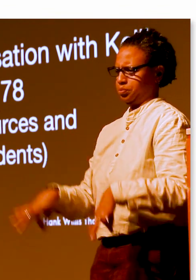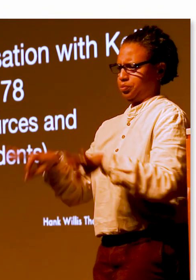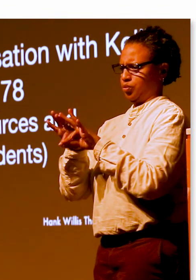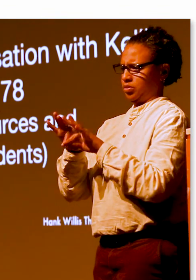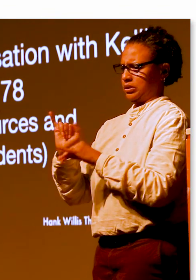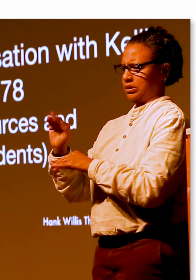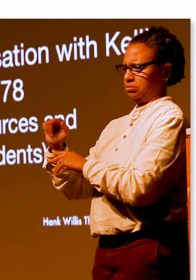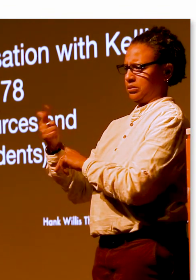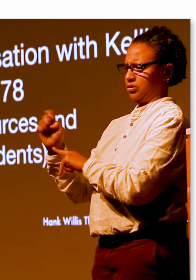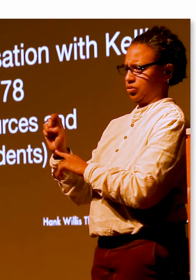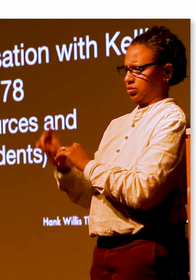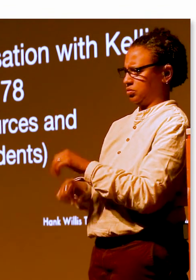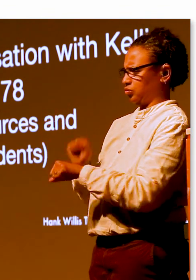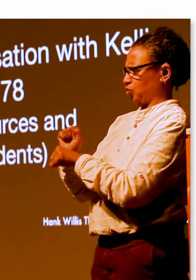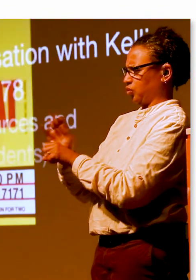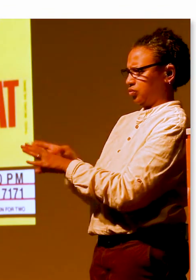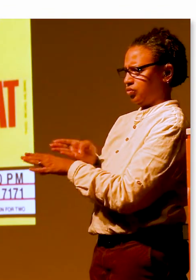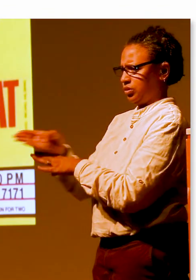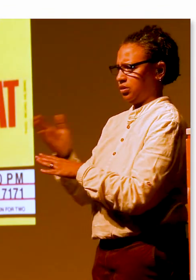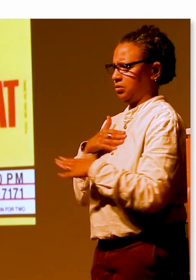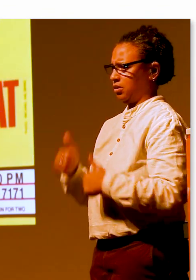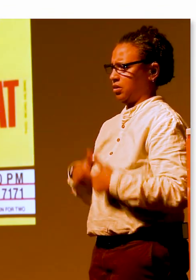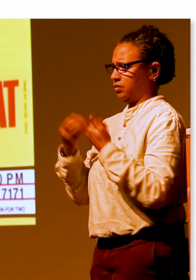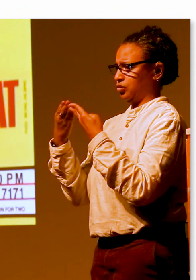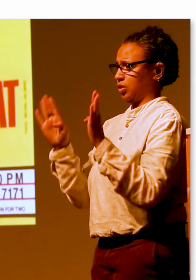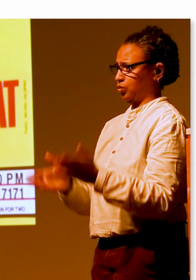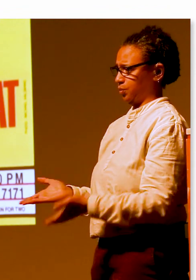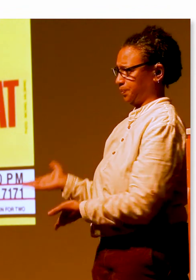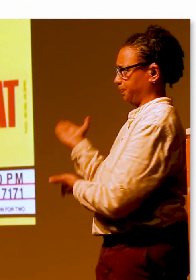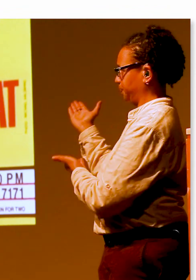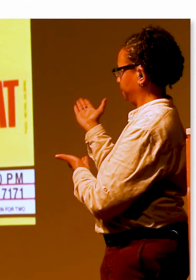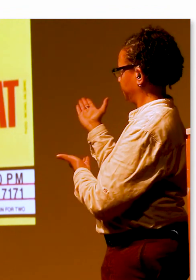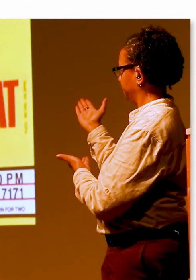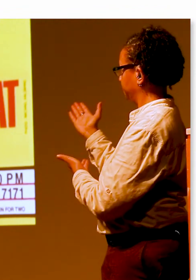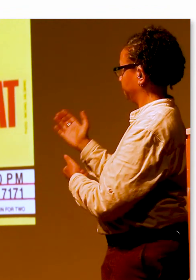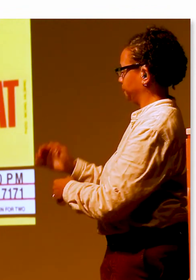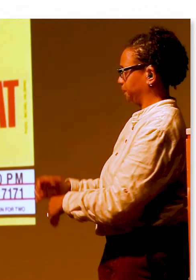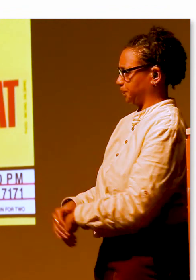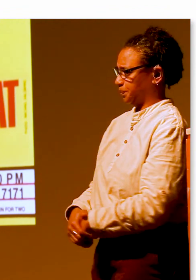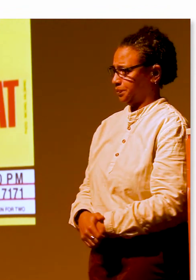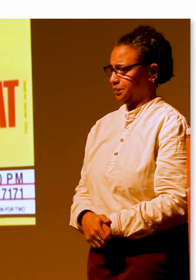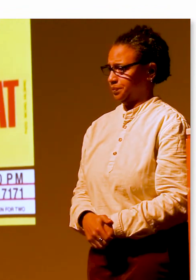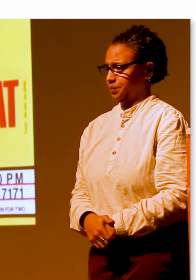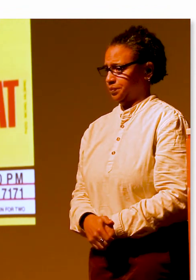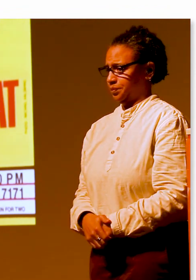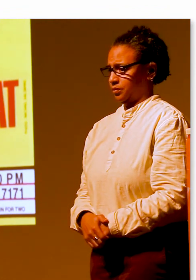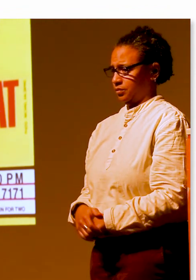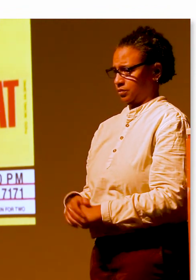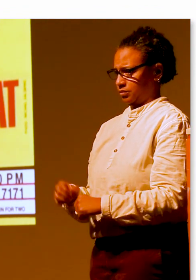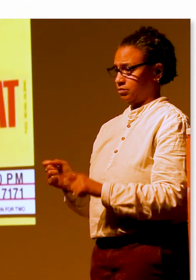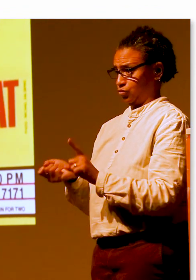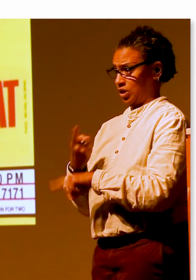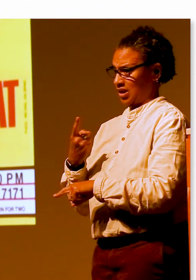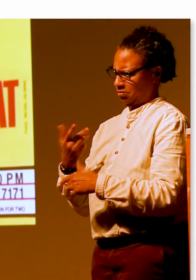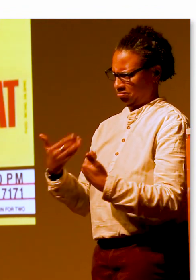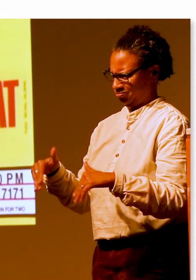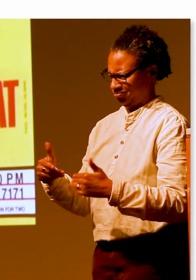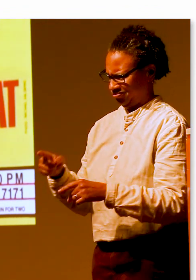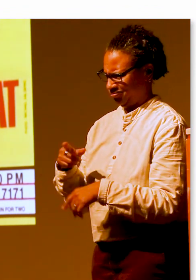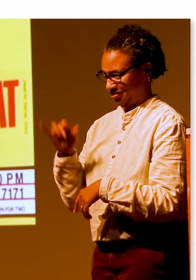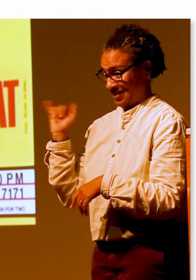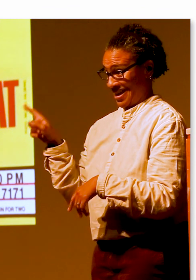trajectory in life and all these things. It's this one. So random, right? You guys weren't expecting that.